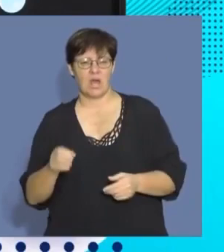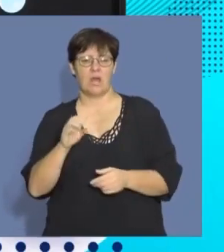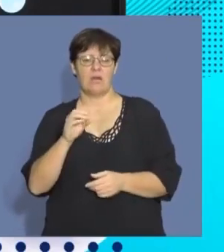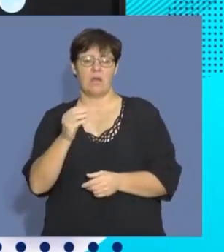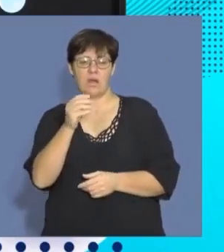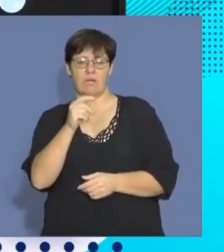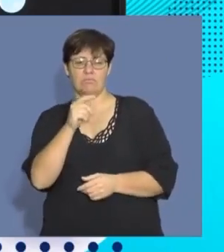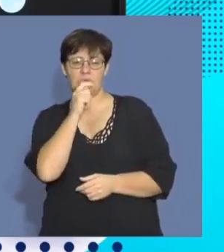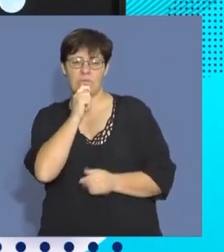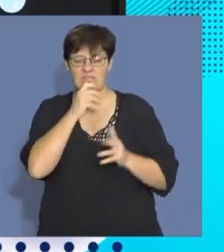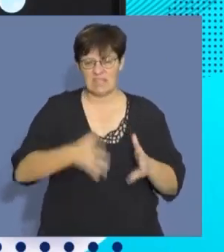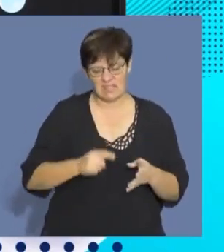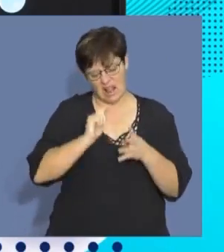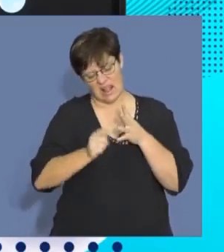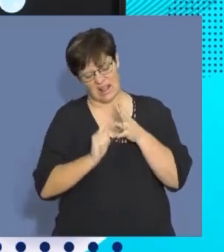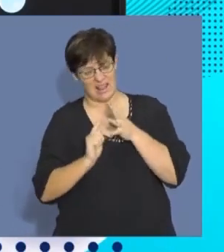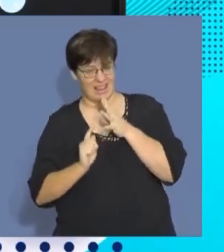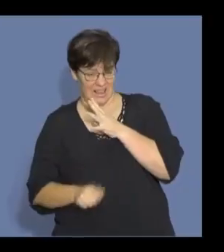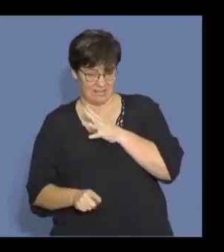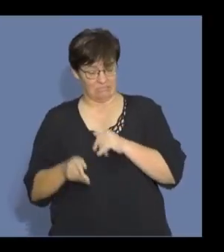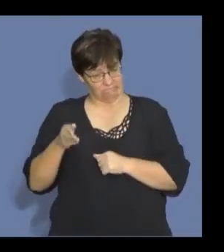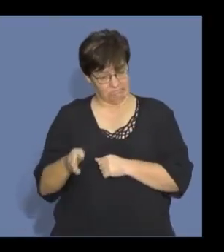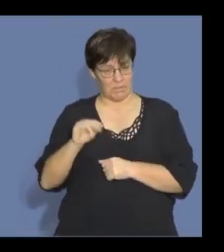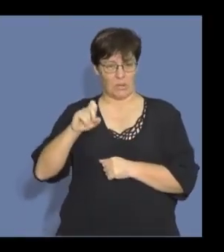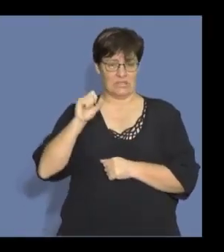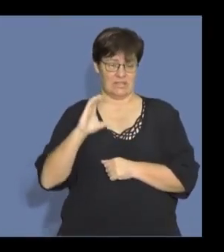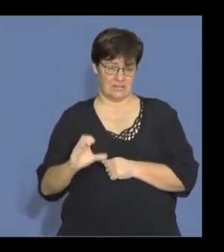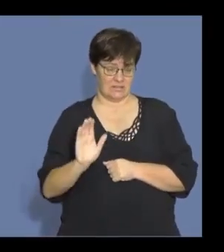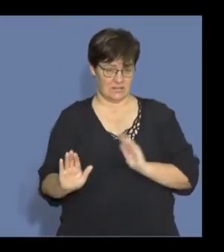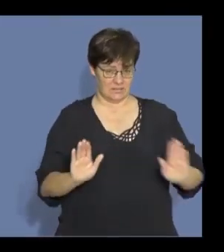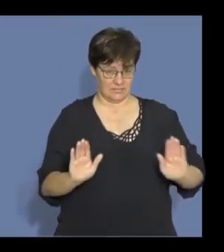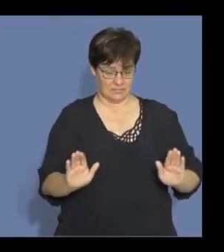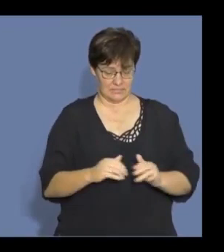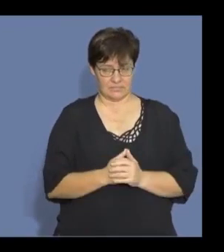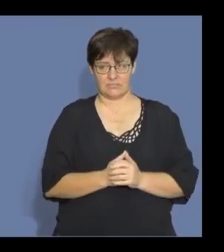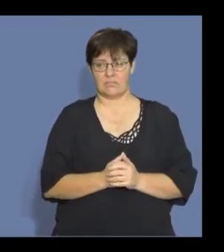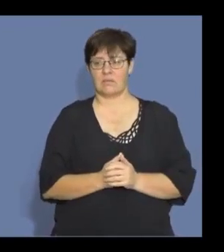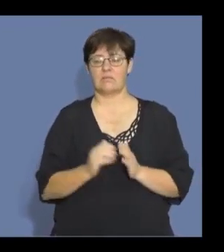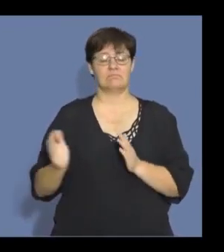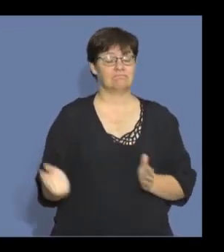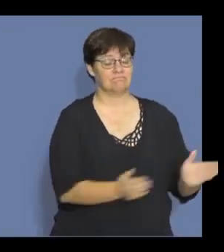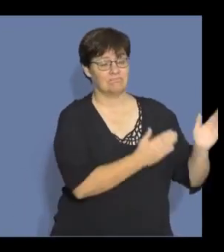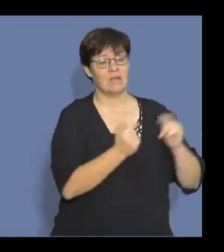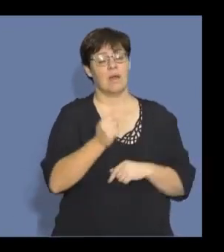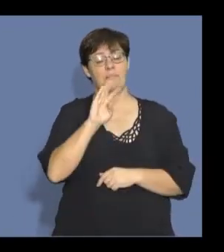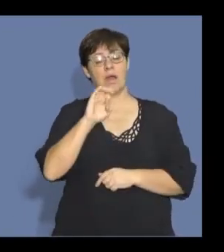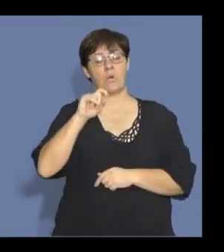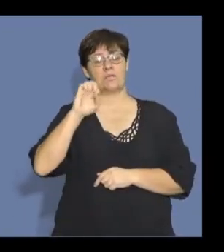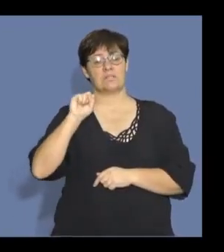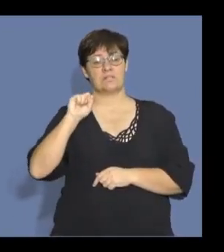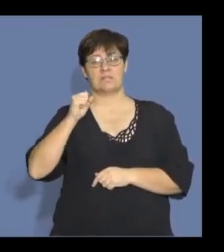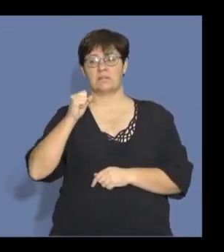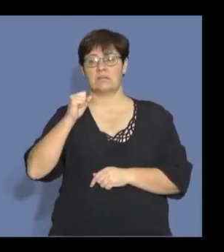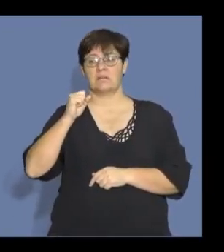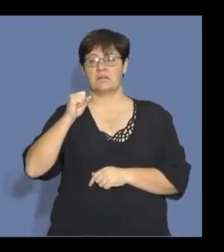and the different trophic levels. So those are your biotic components. If we then look at the concept of biosphere, we know that